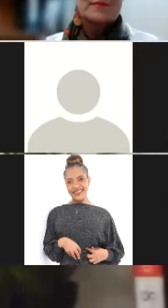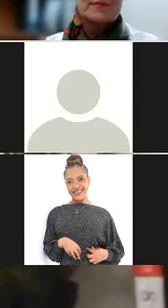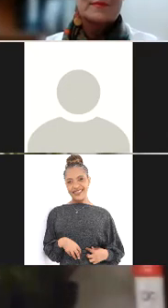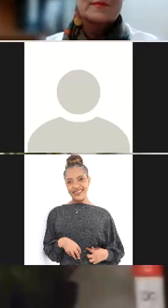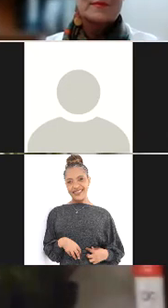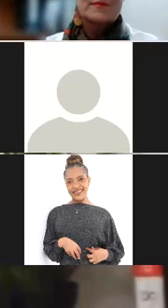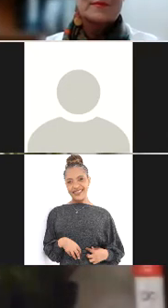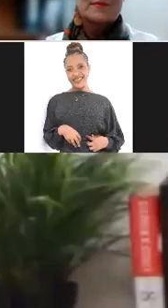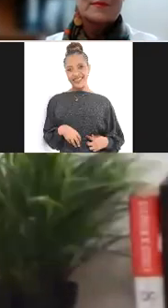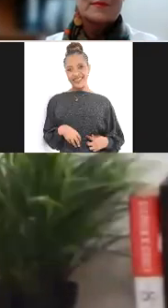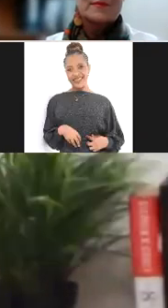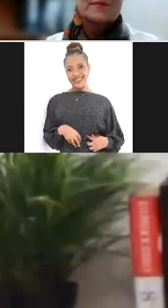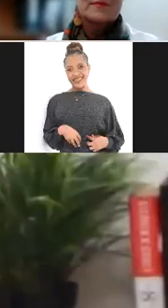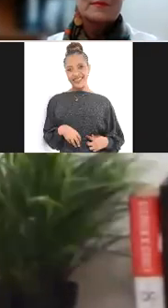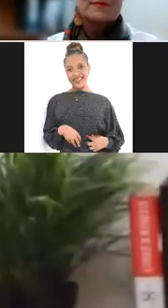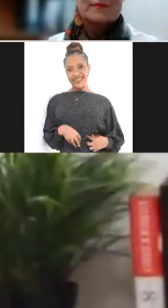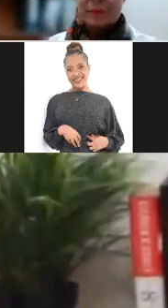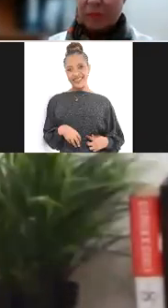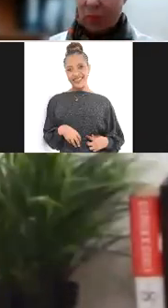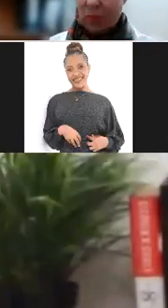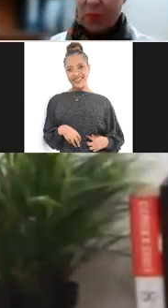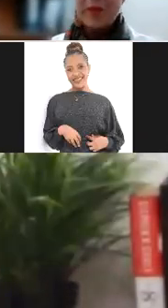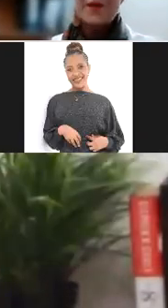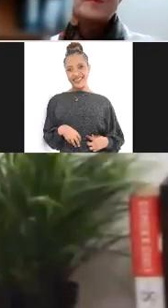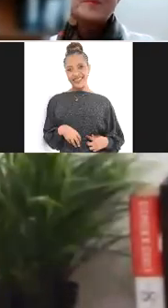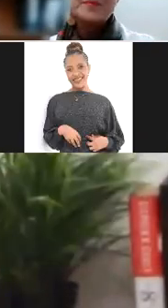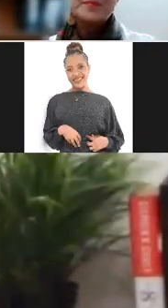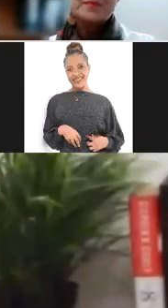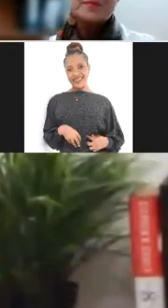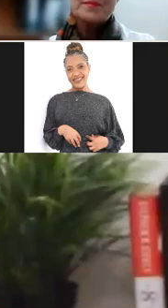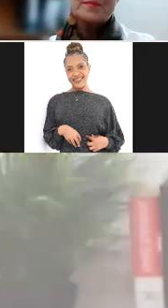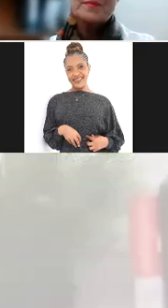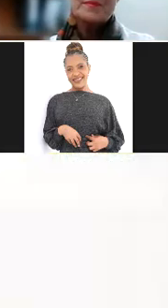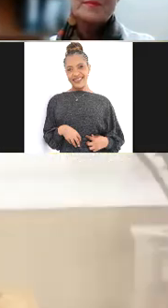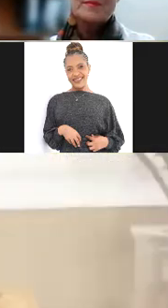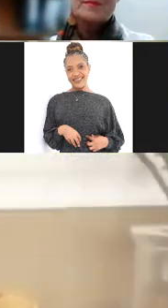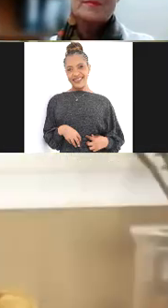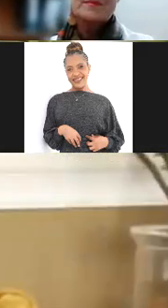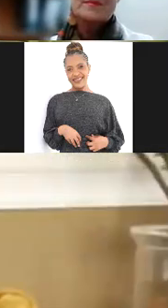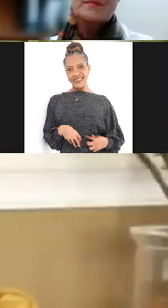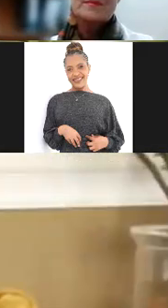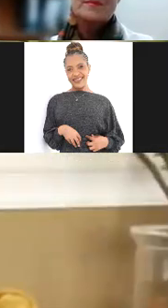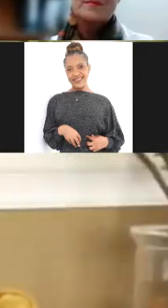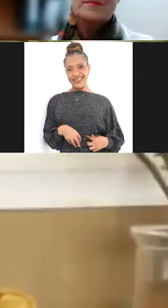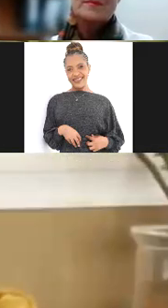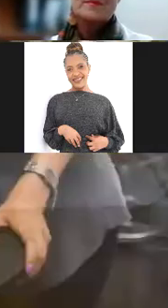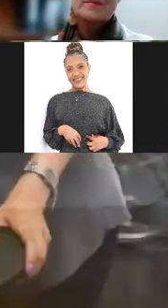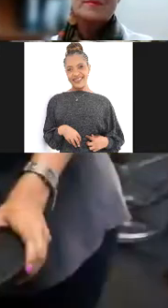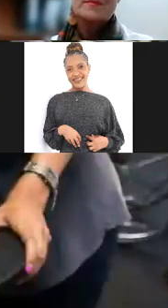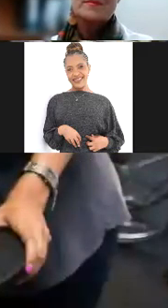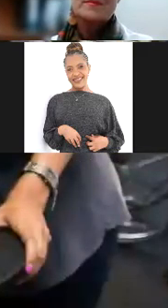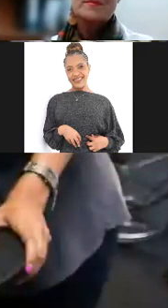fully workplace experience and exposure as well into the modules that they're completing for the learnership program. We have seen the benefits